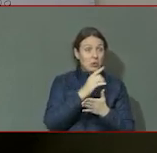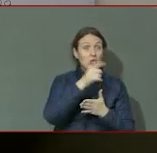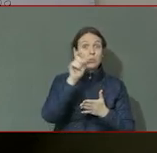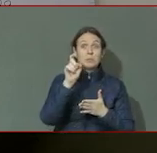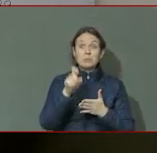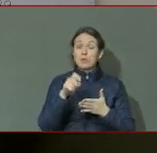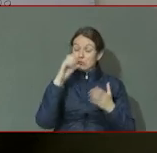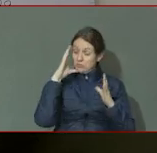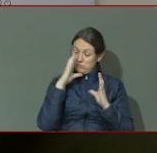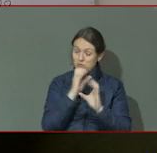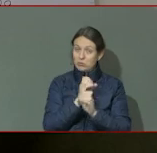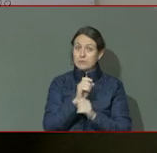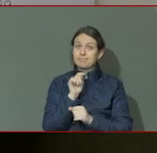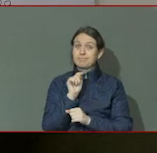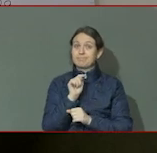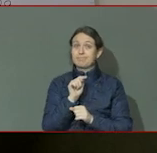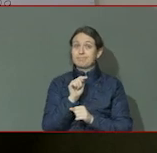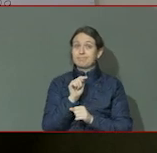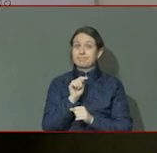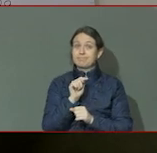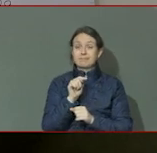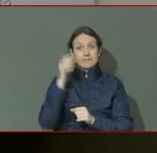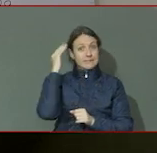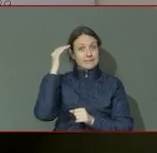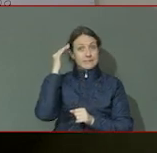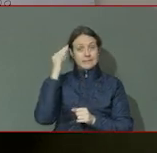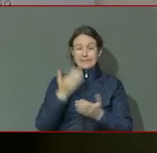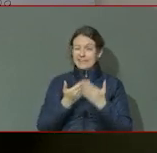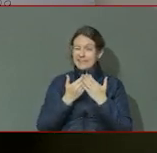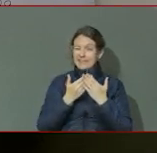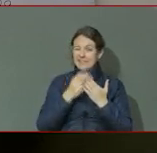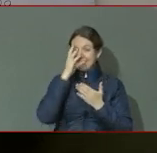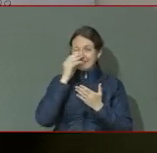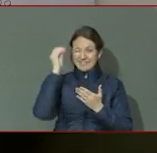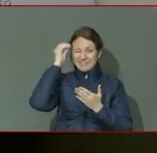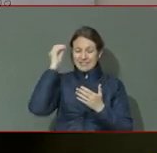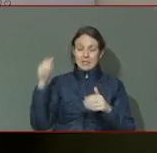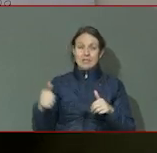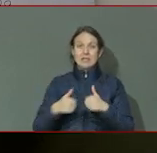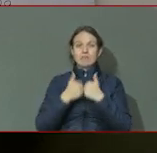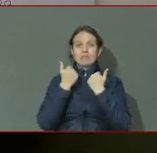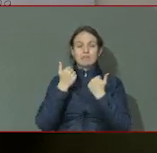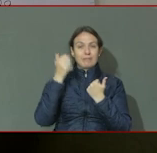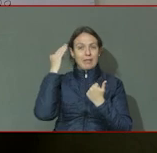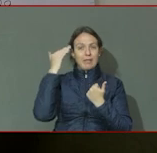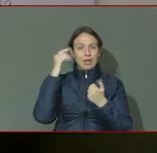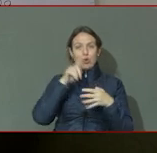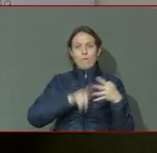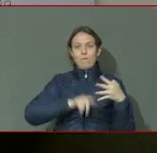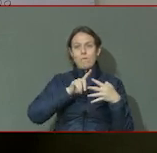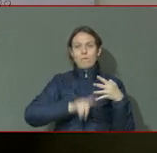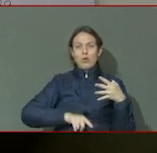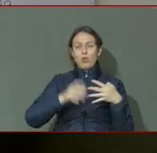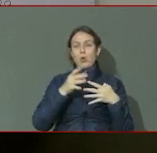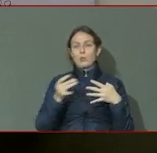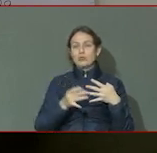really just learn those by heart. If you see the collision theory, there's just 4 options. So it's like